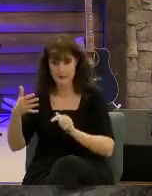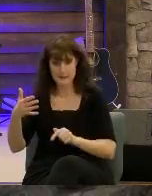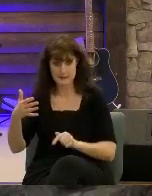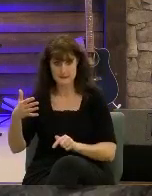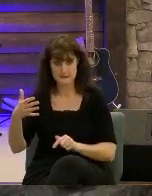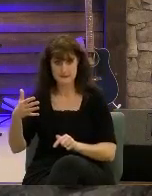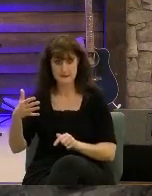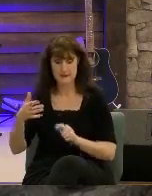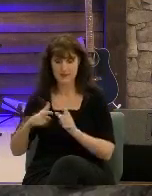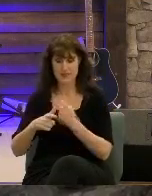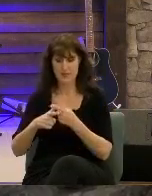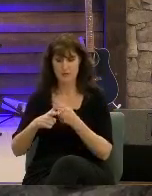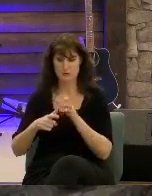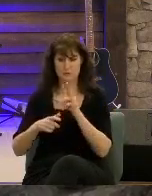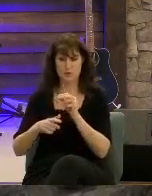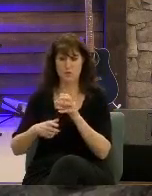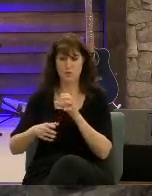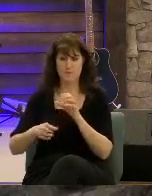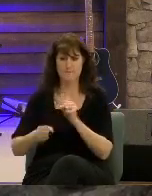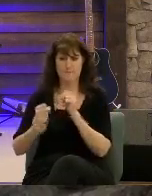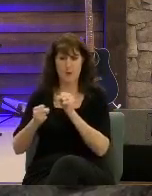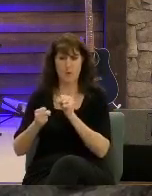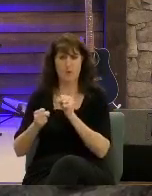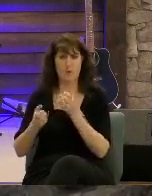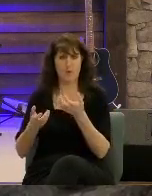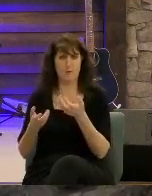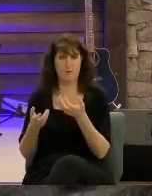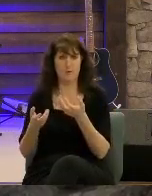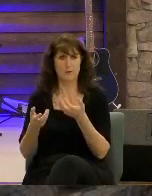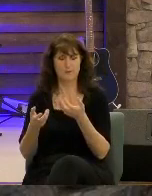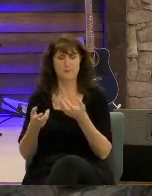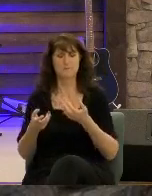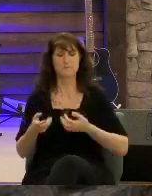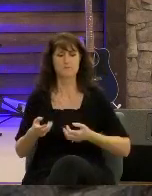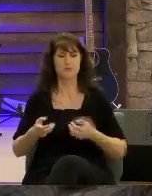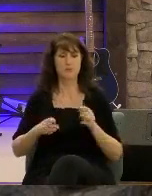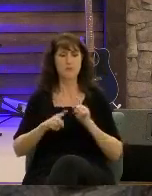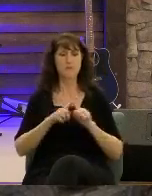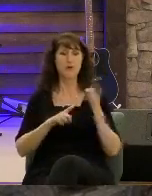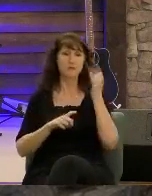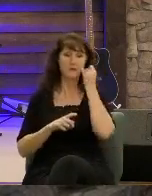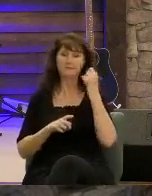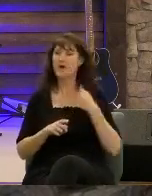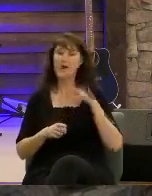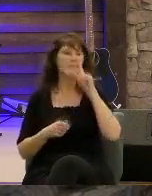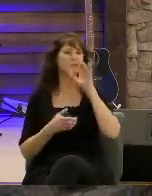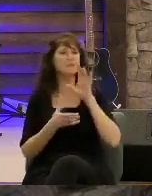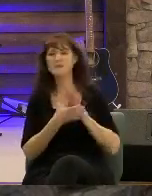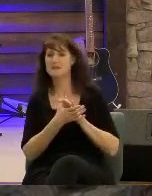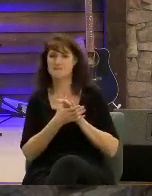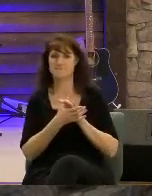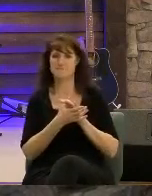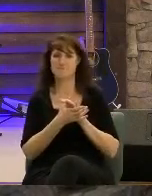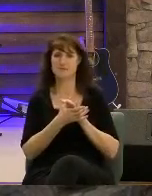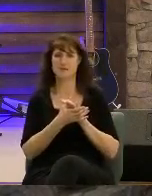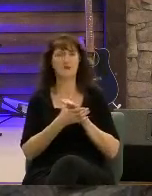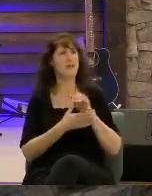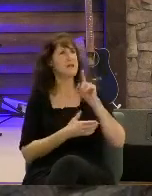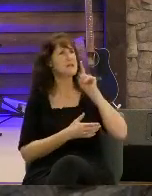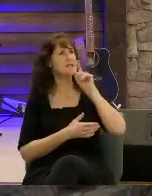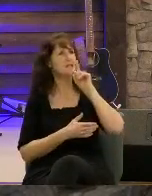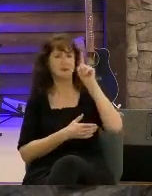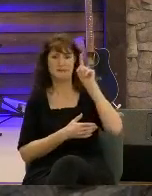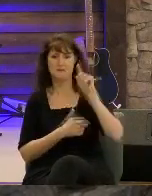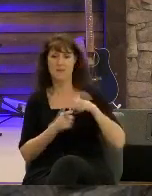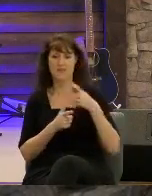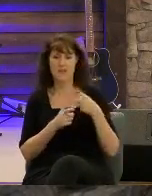believe, I like to read it in a positive sense, right? But if I believe that He is, there's power.